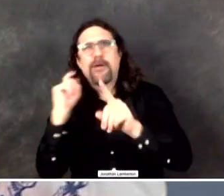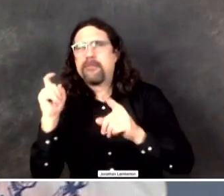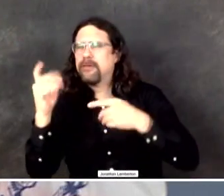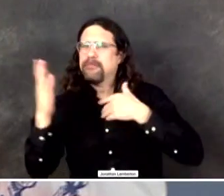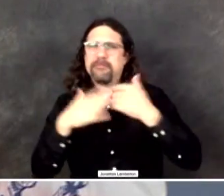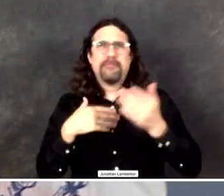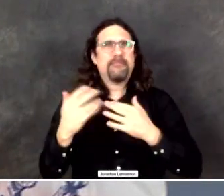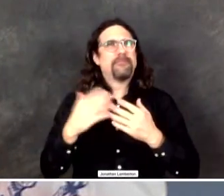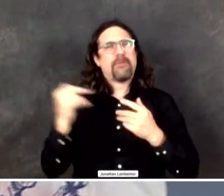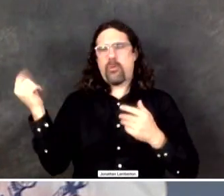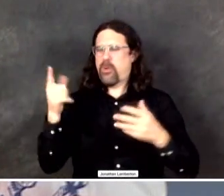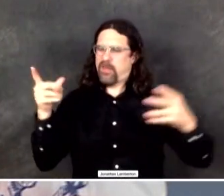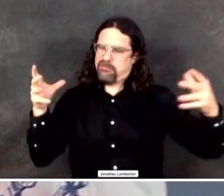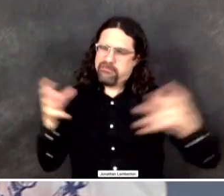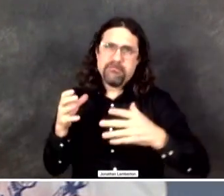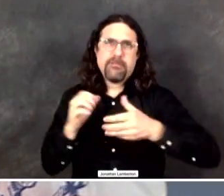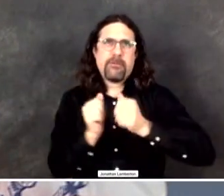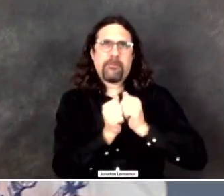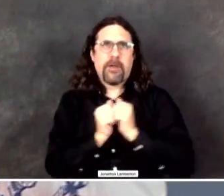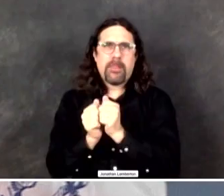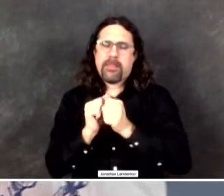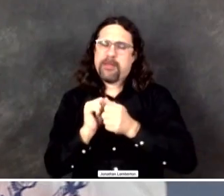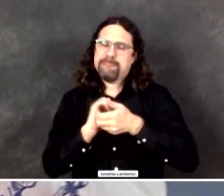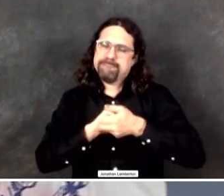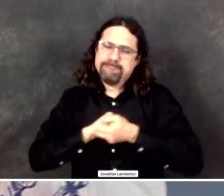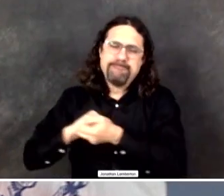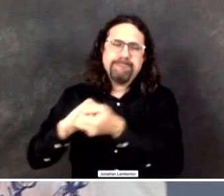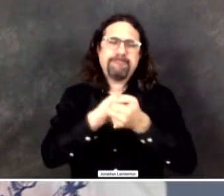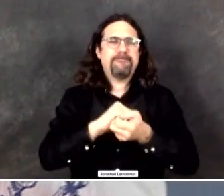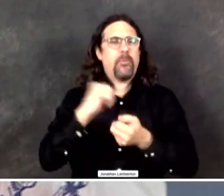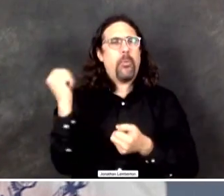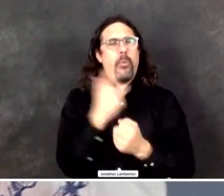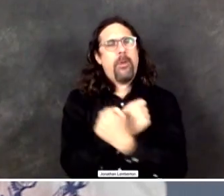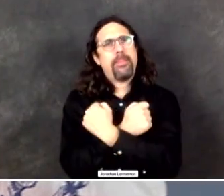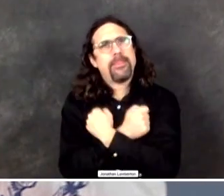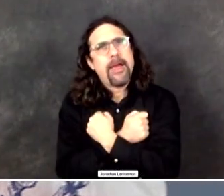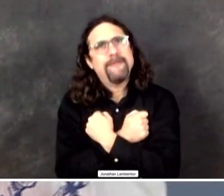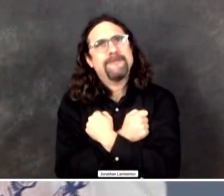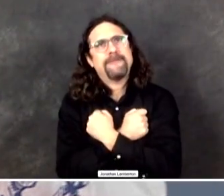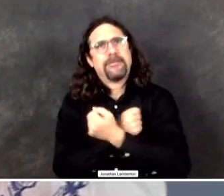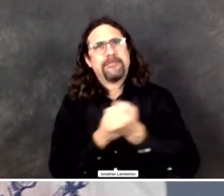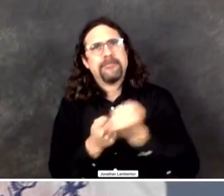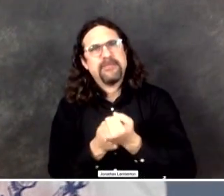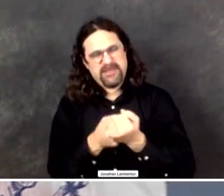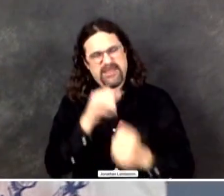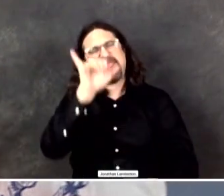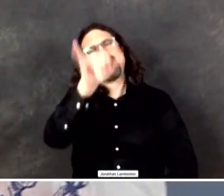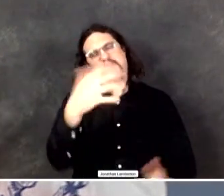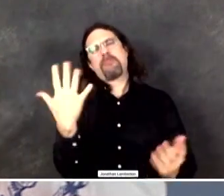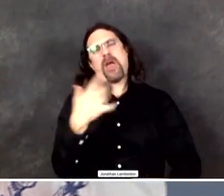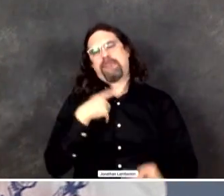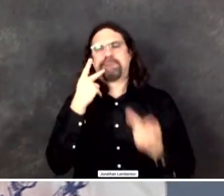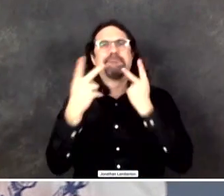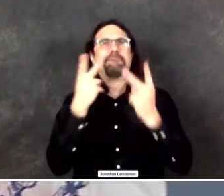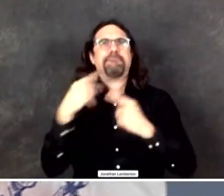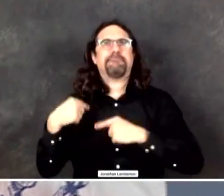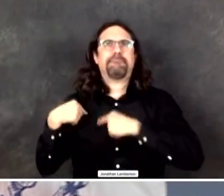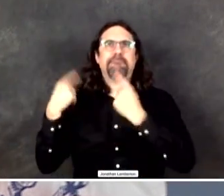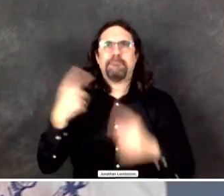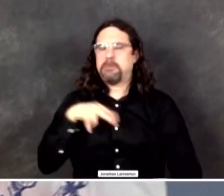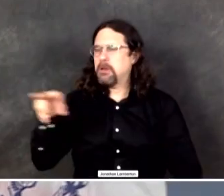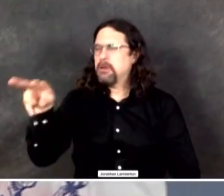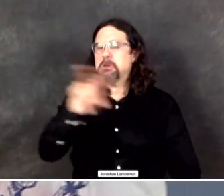love each other, help each other. And that's what we're seeing New Yorkers do. And it's beautiful even amidst the pain and the struggle. So thank